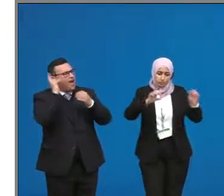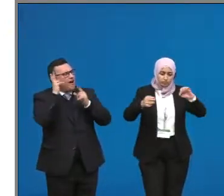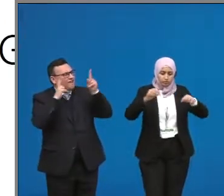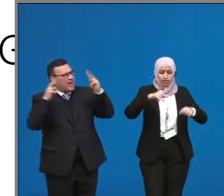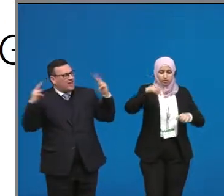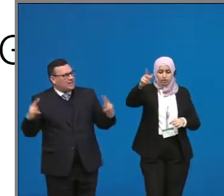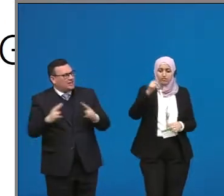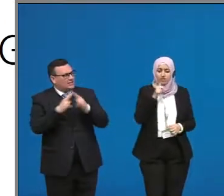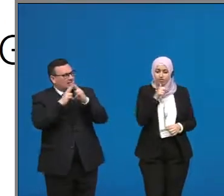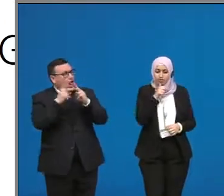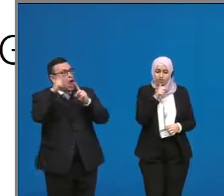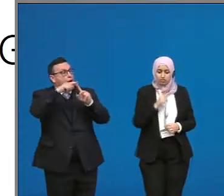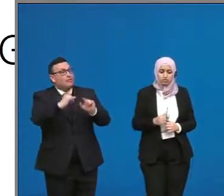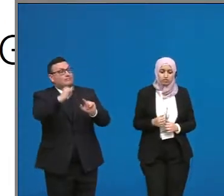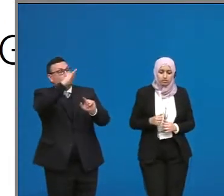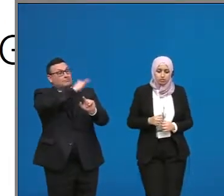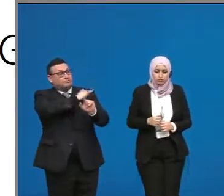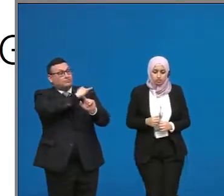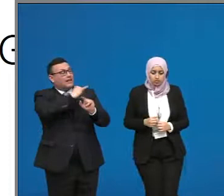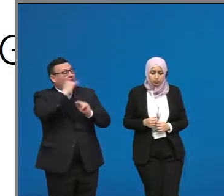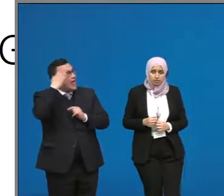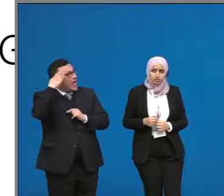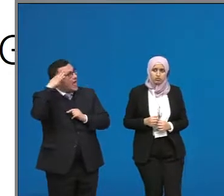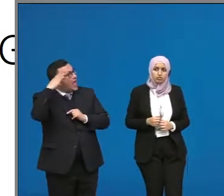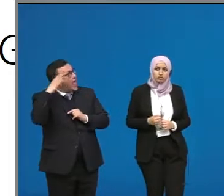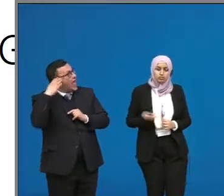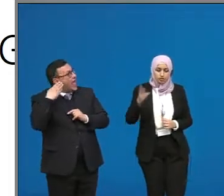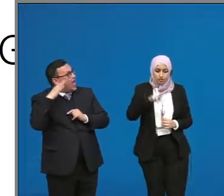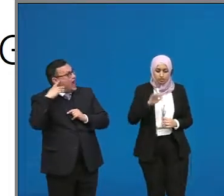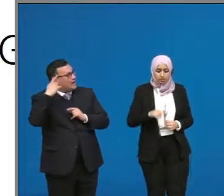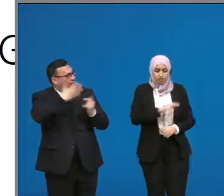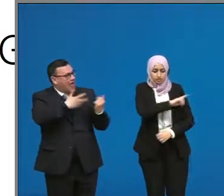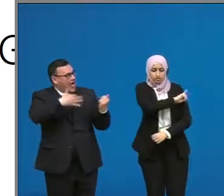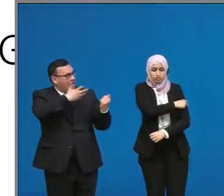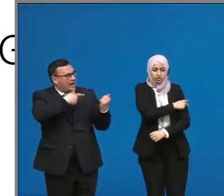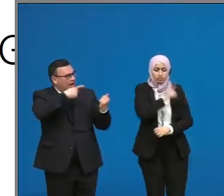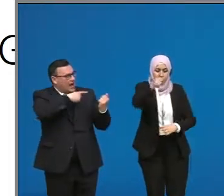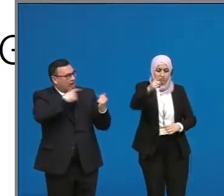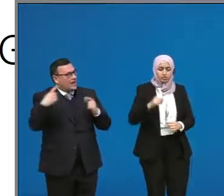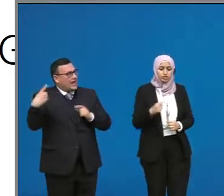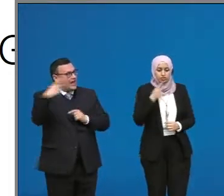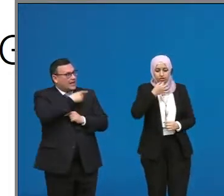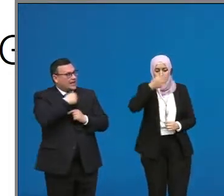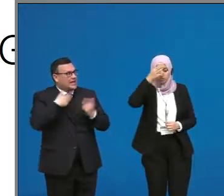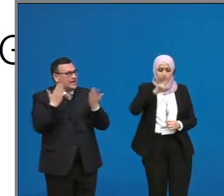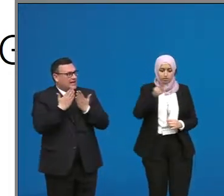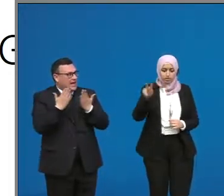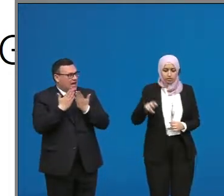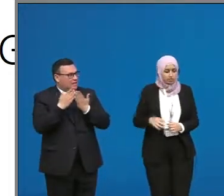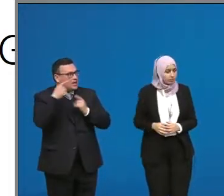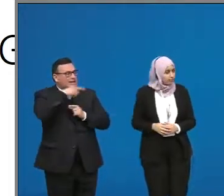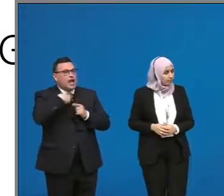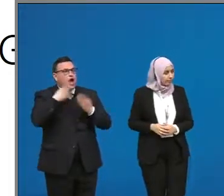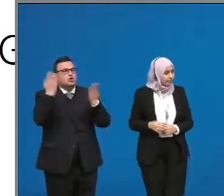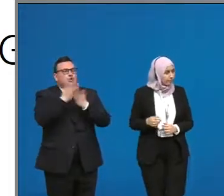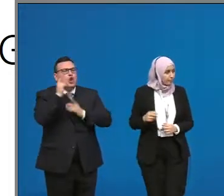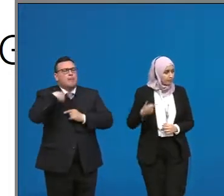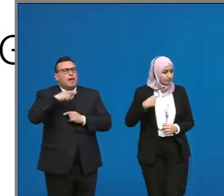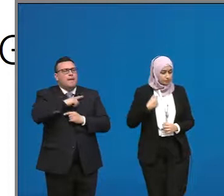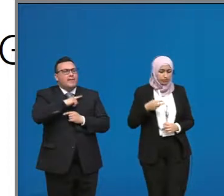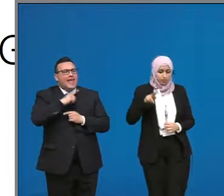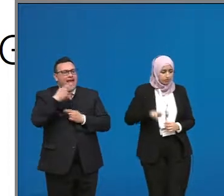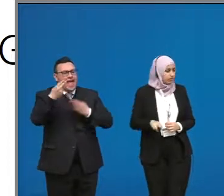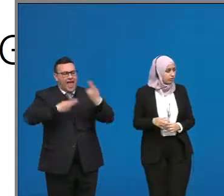in Ireland, and I established my own European economic